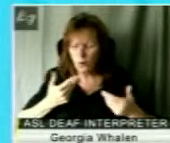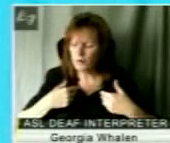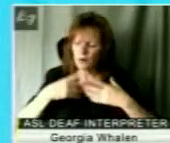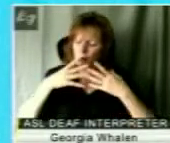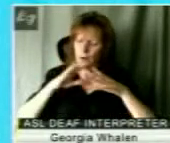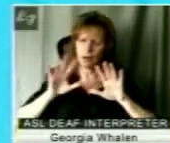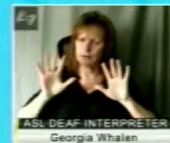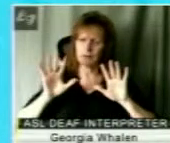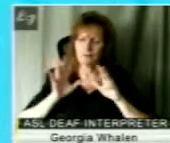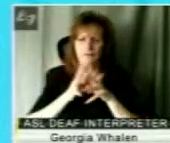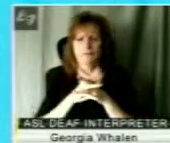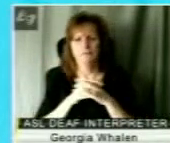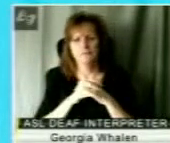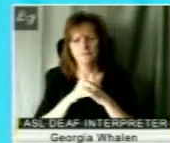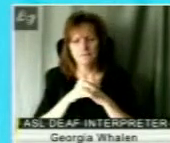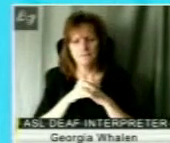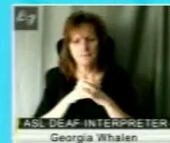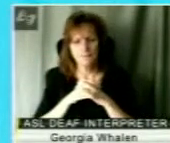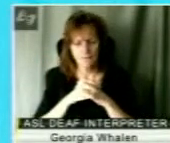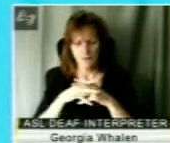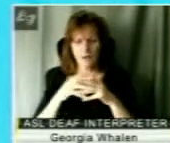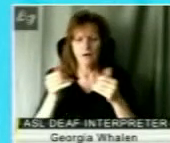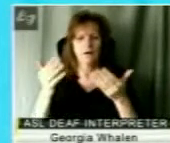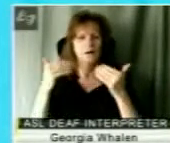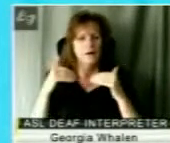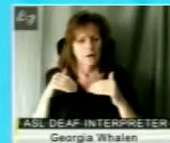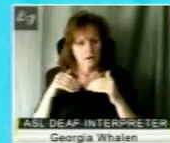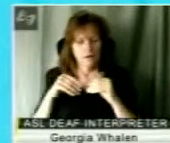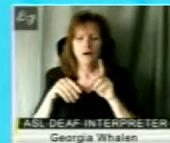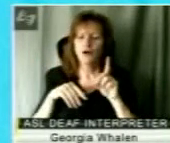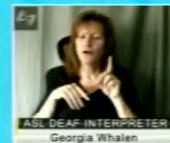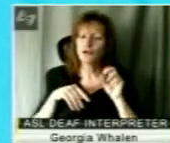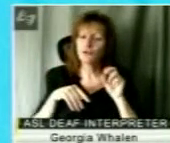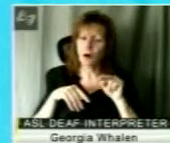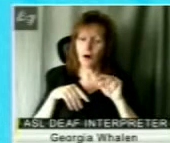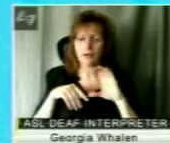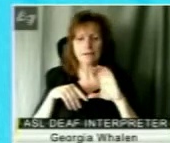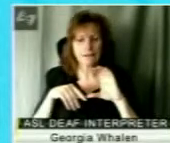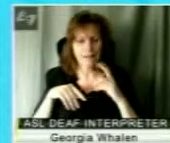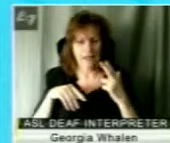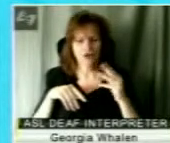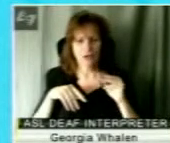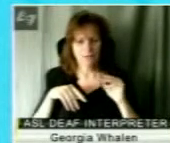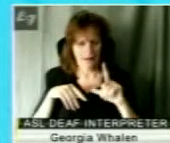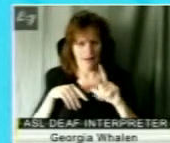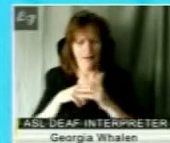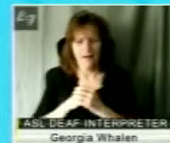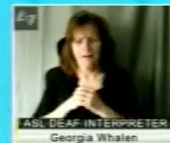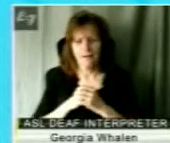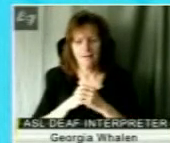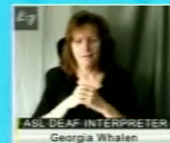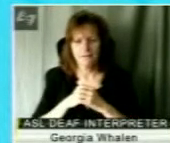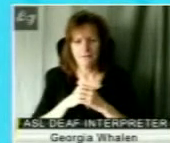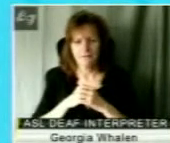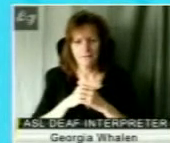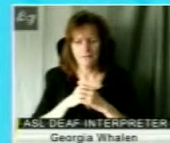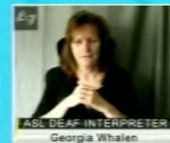Thanks, Dr. Richardson. Next question to Dawn Mitchell from CHML. Dawn, you can go ahead.